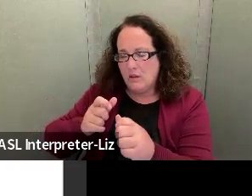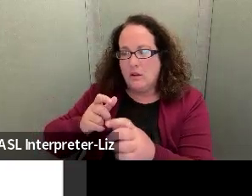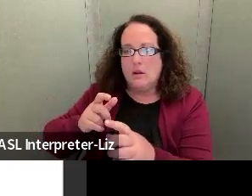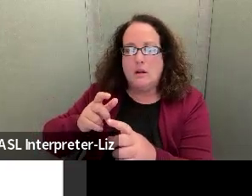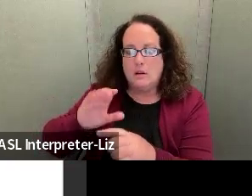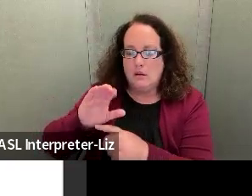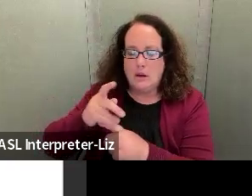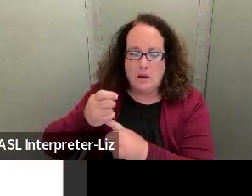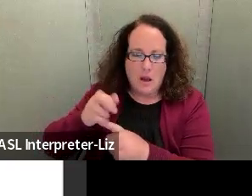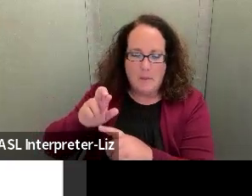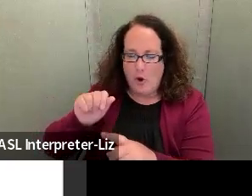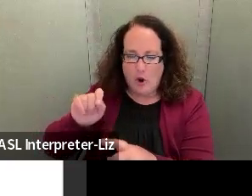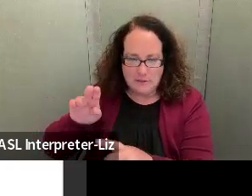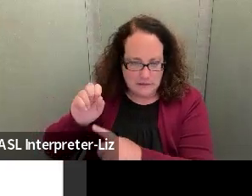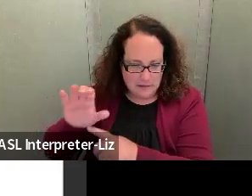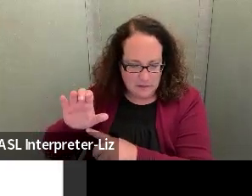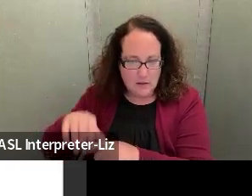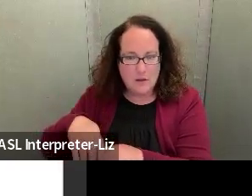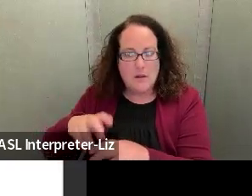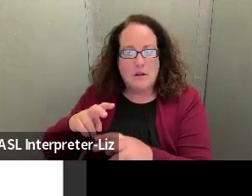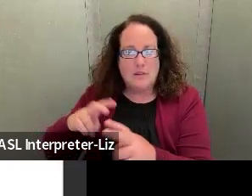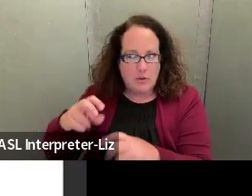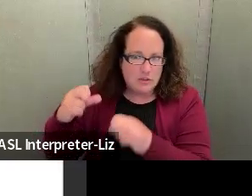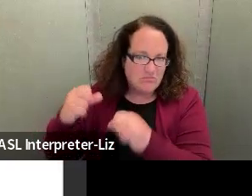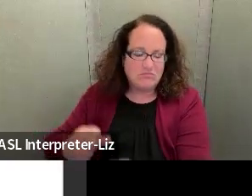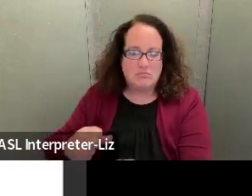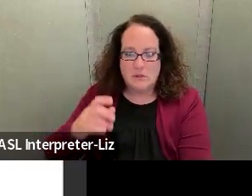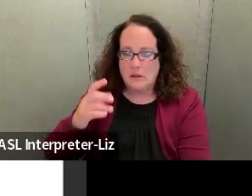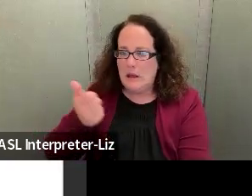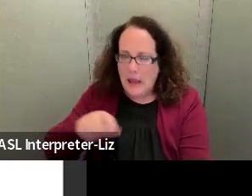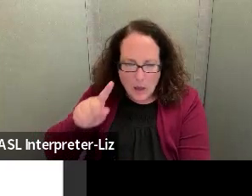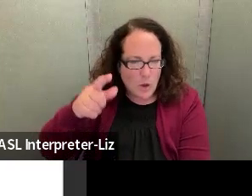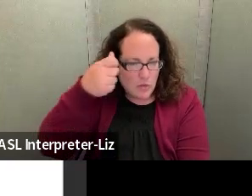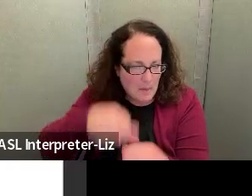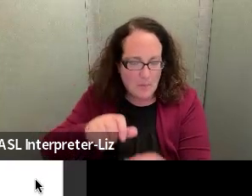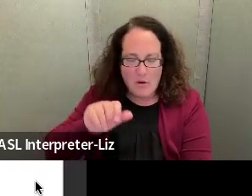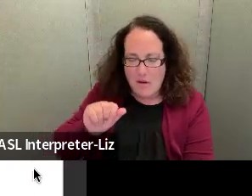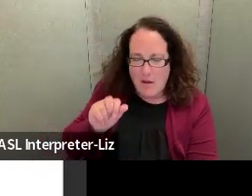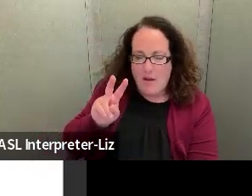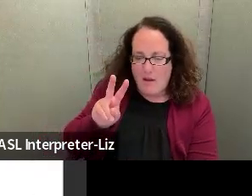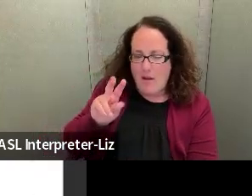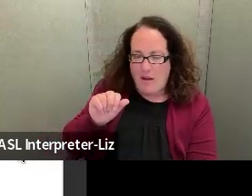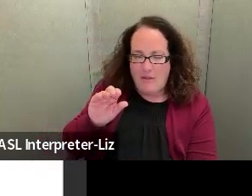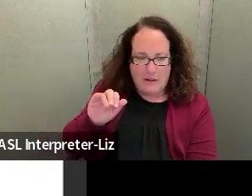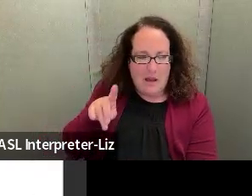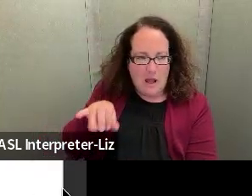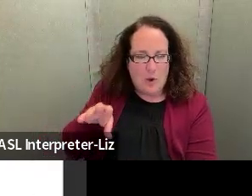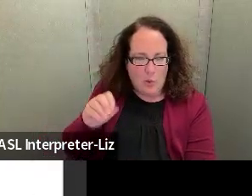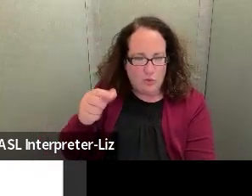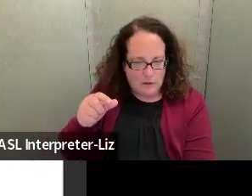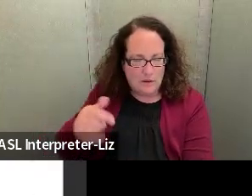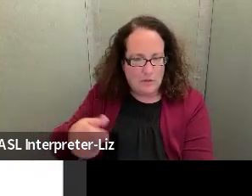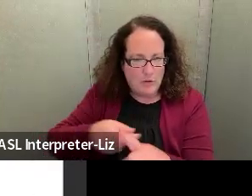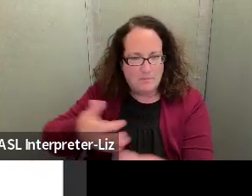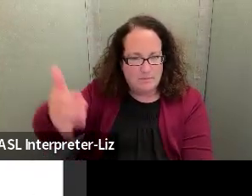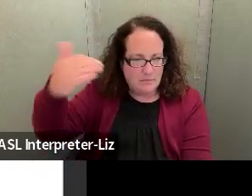copper acetoarsenite, and it was a very vibrant green. If anyone remembers the avocado green appliances in the 1970s,